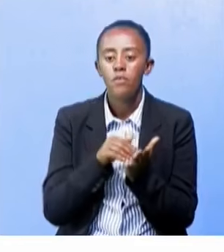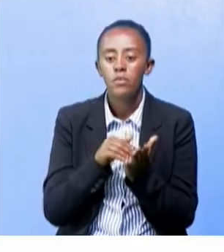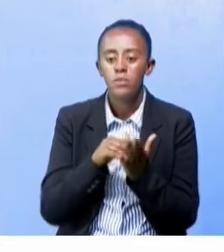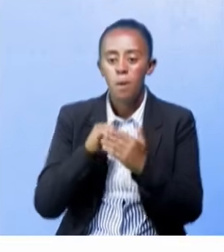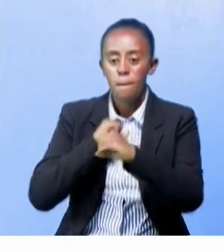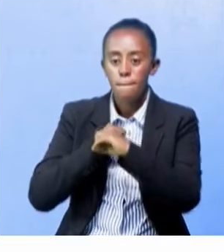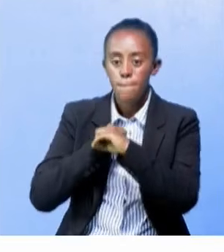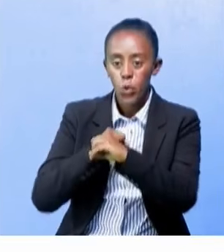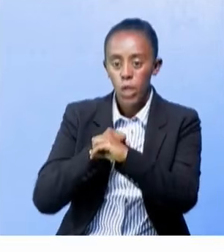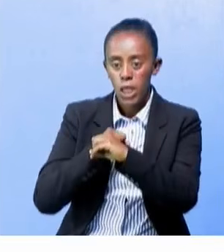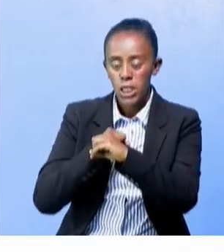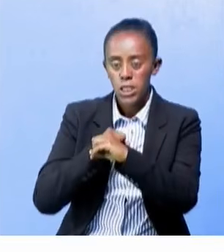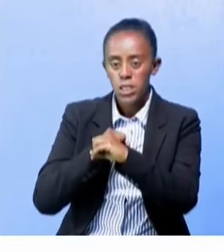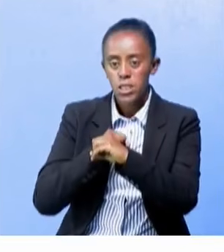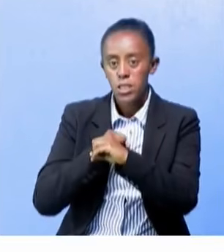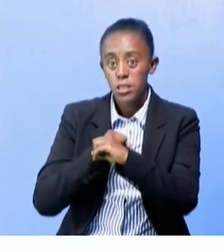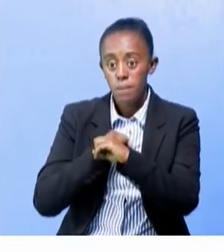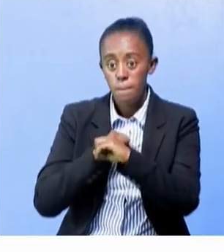protects